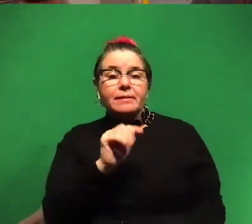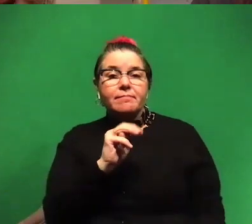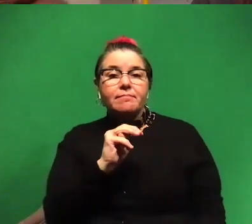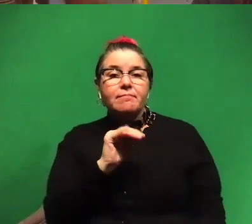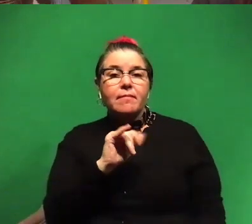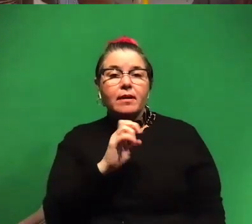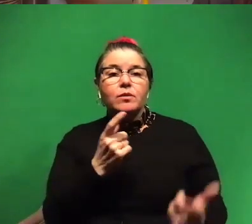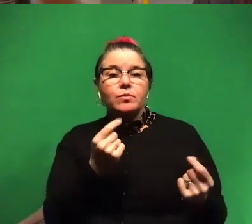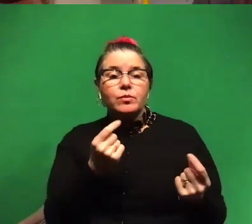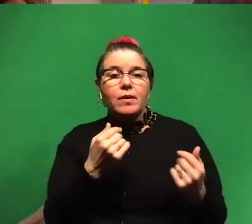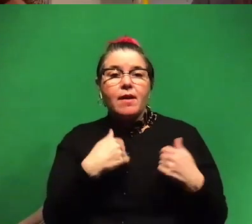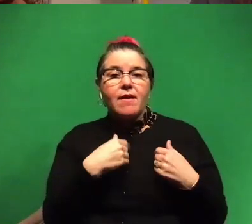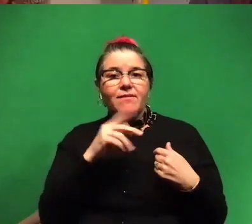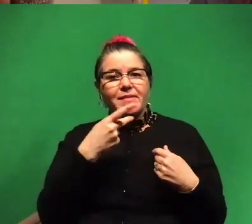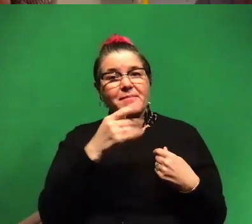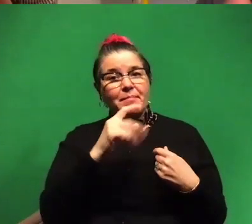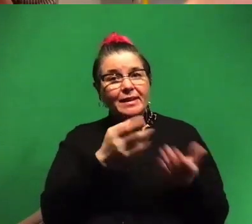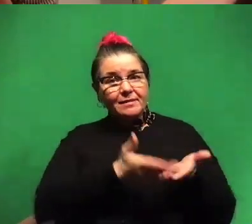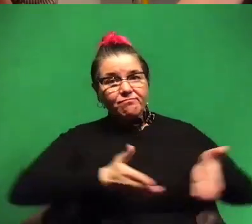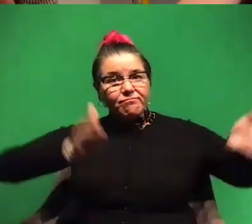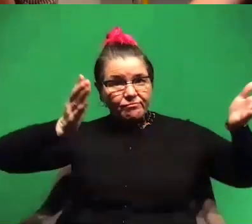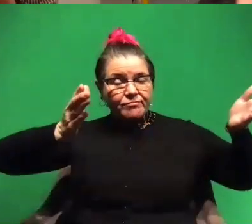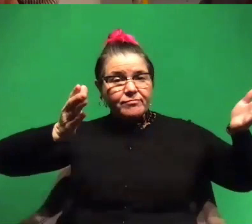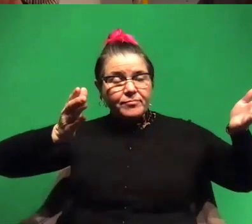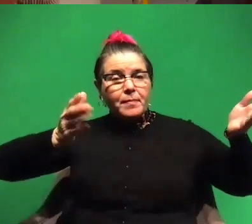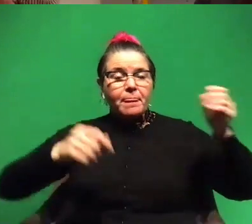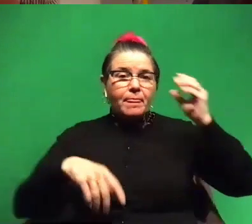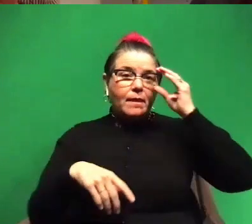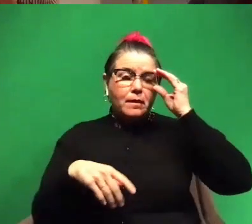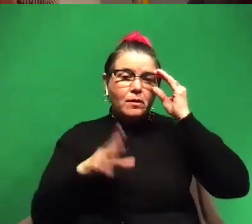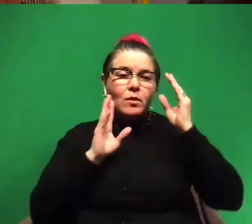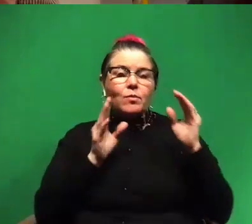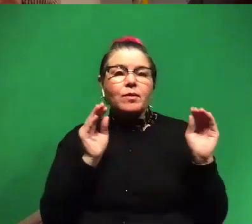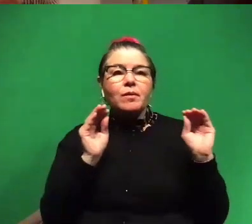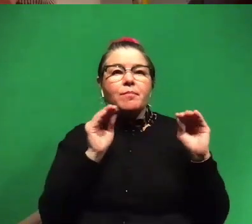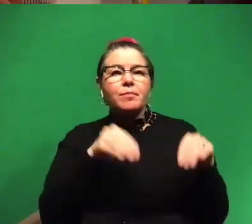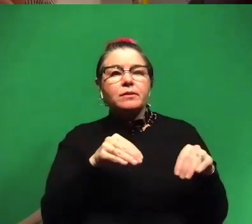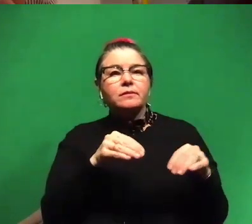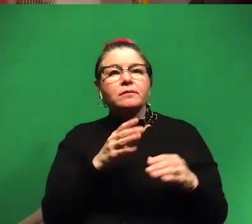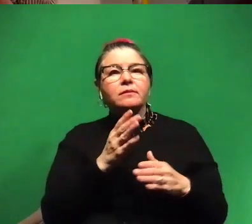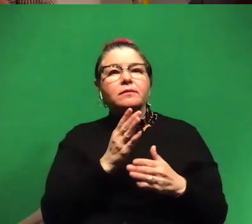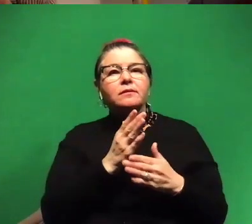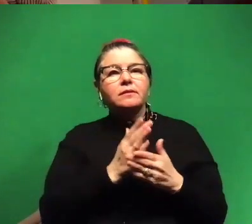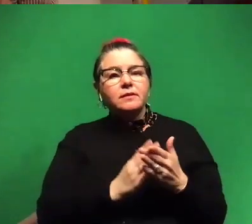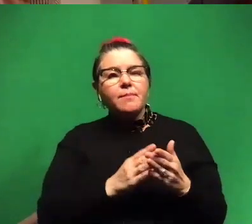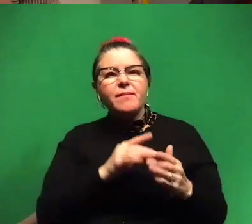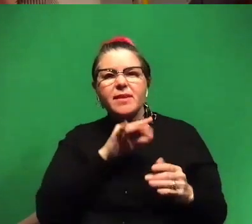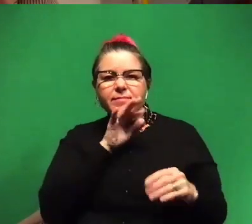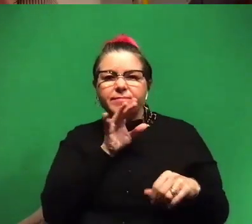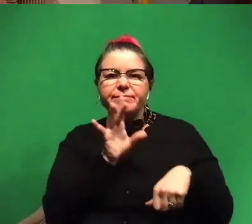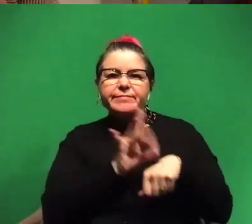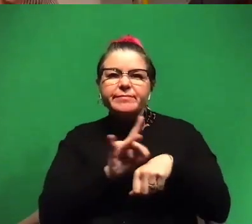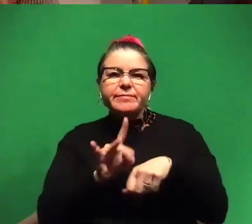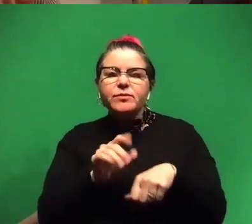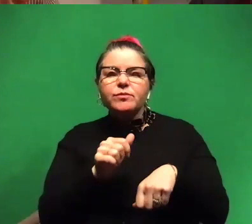you have your pit, and they'll put some of the contaminated materials back